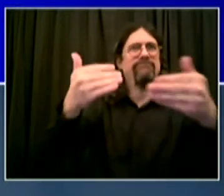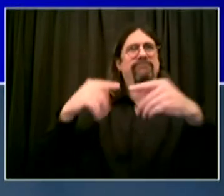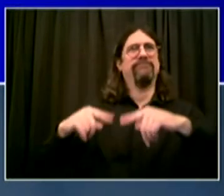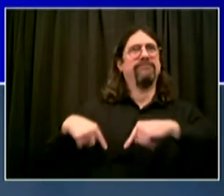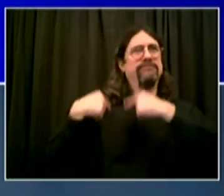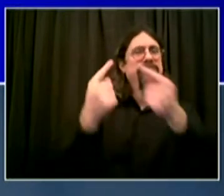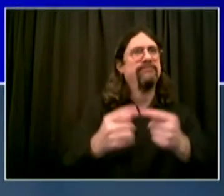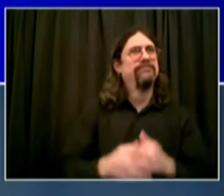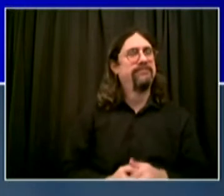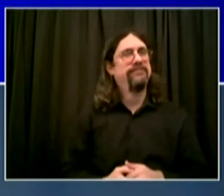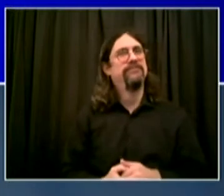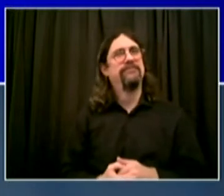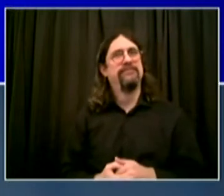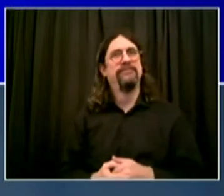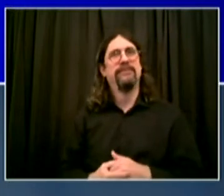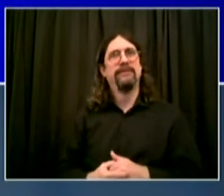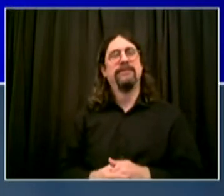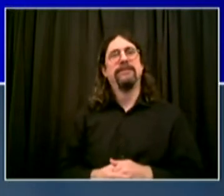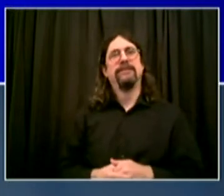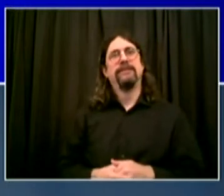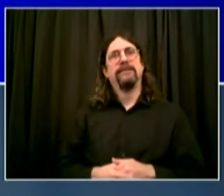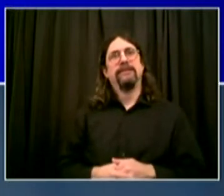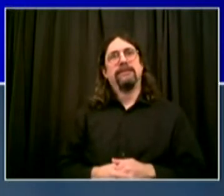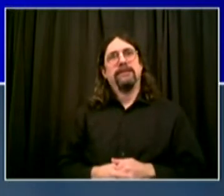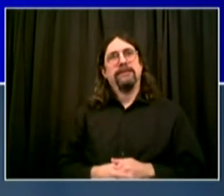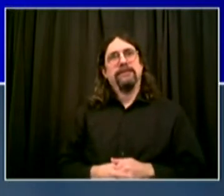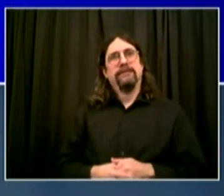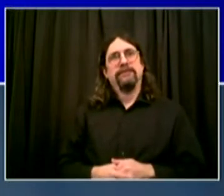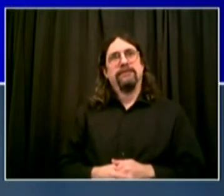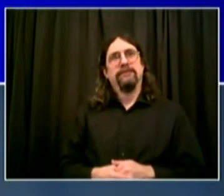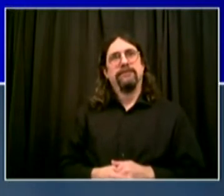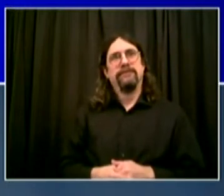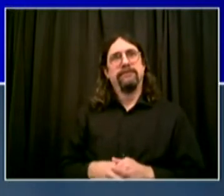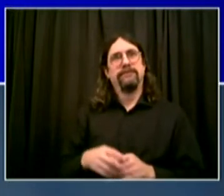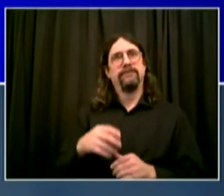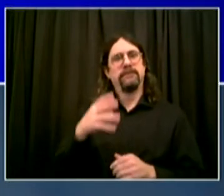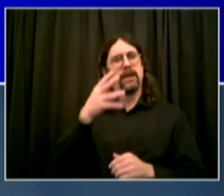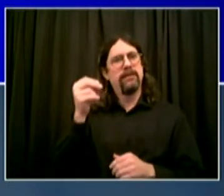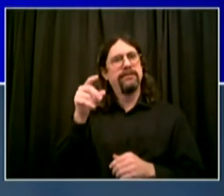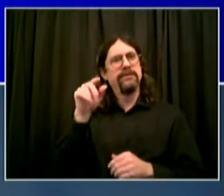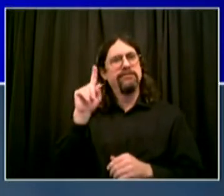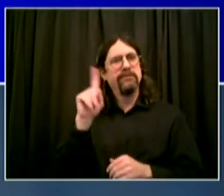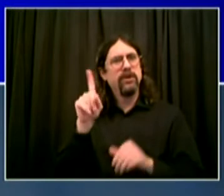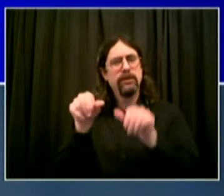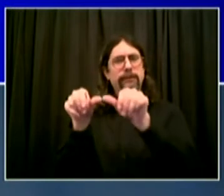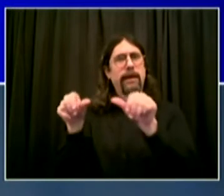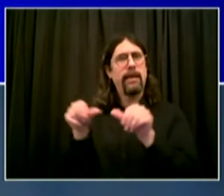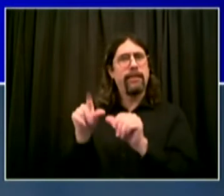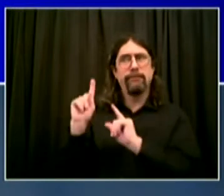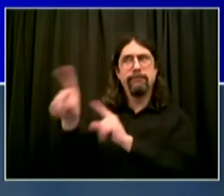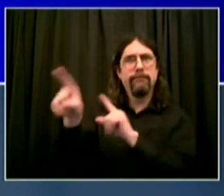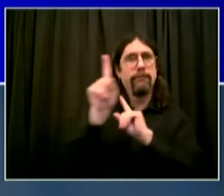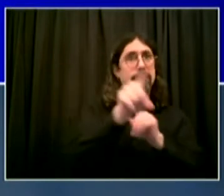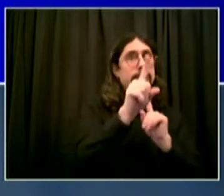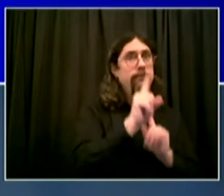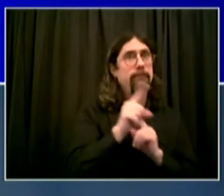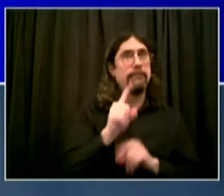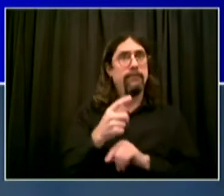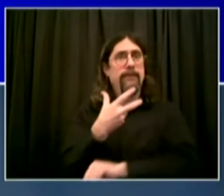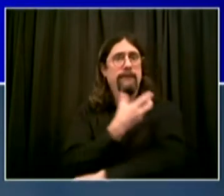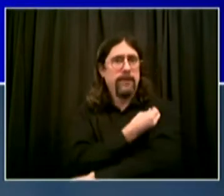Health vaccination hubs. Those have been incredibly effective, fast, efficient. I've heard just great